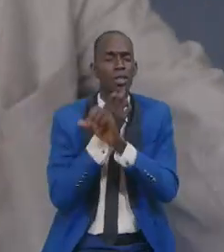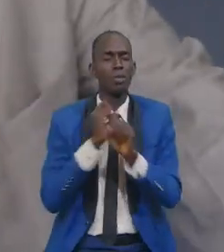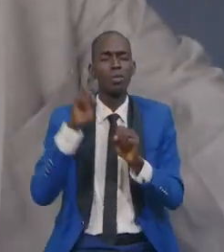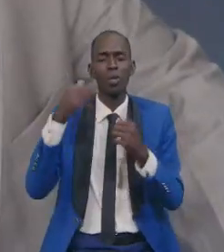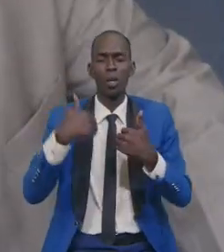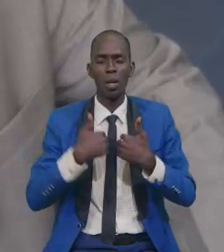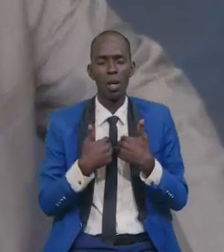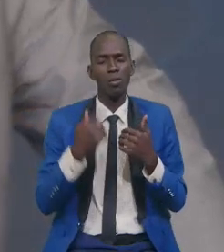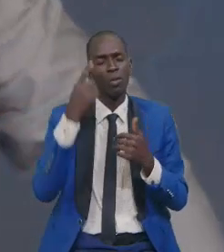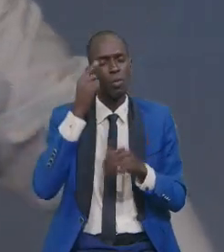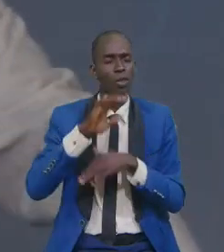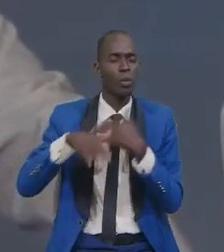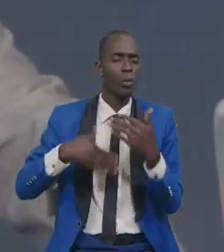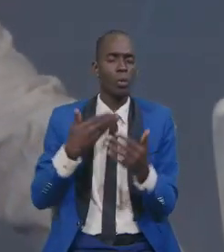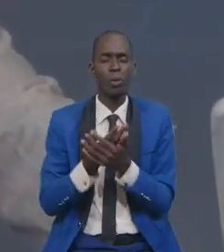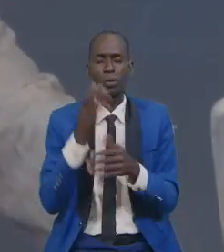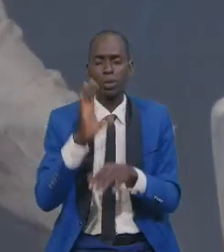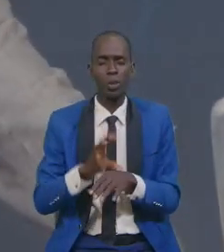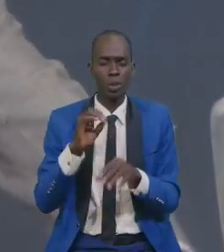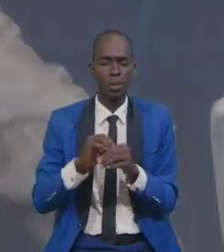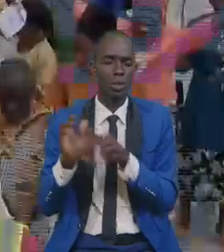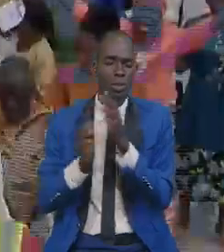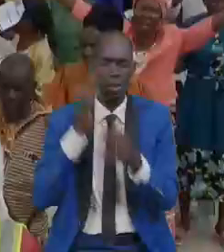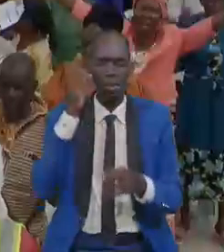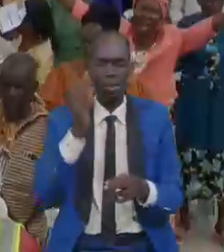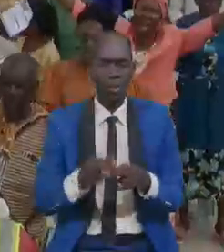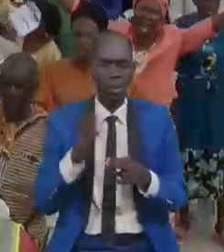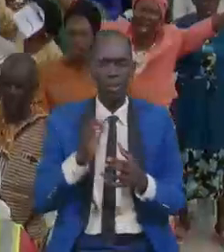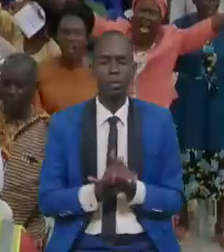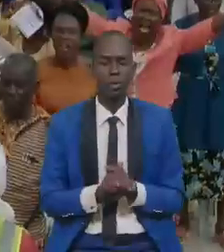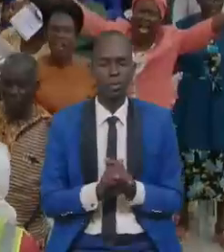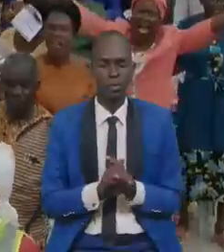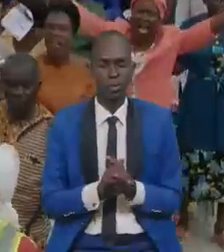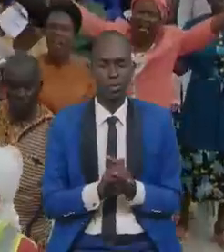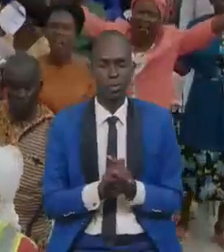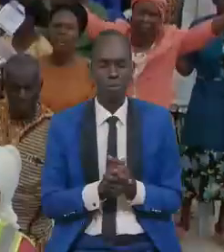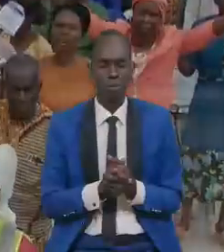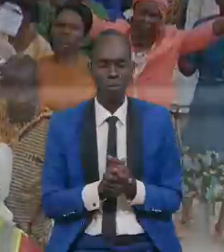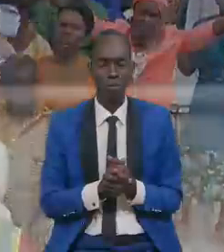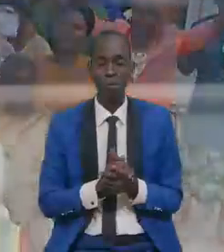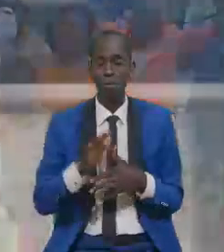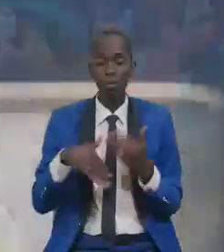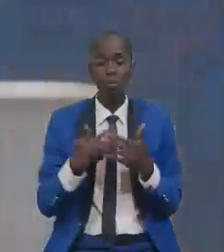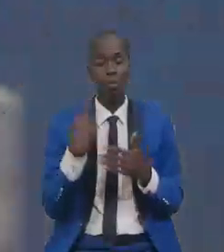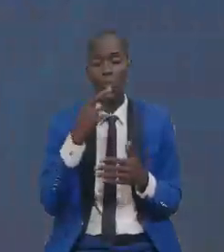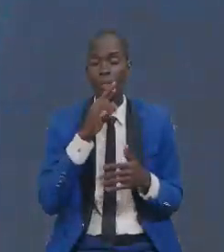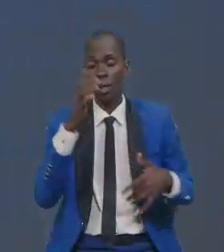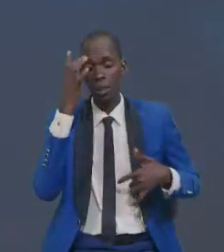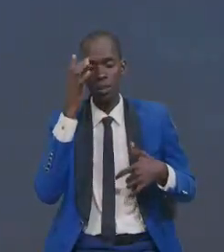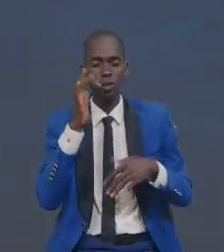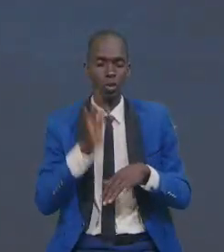for the whole church in Jesus' name. Those who are sick, touch